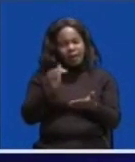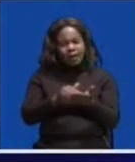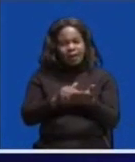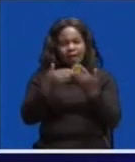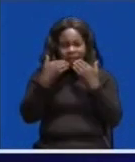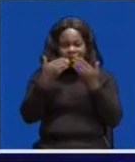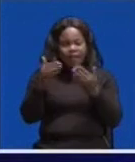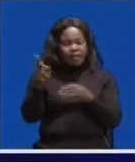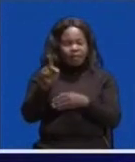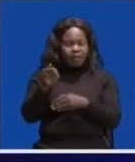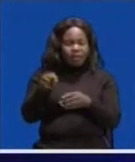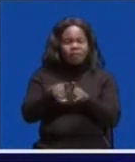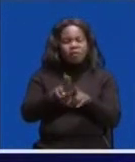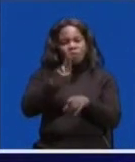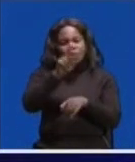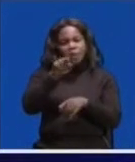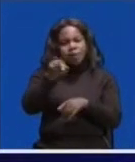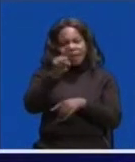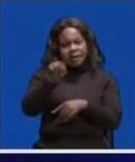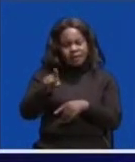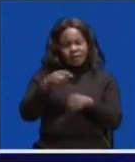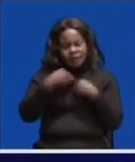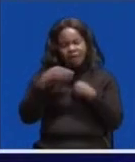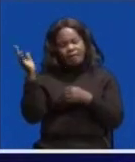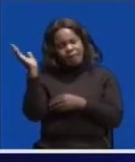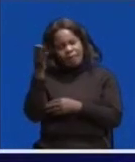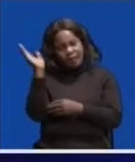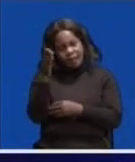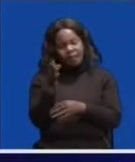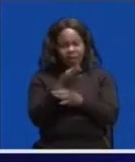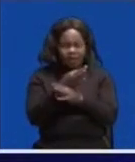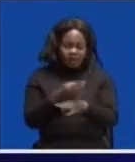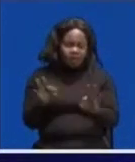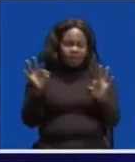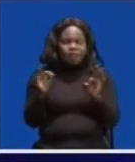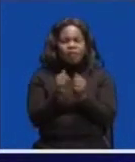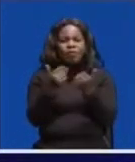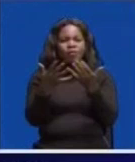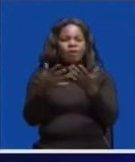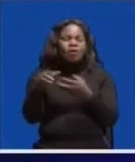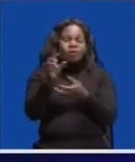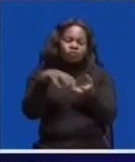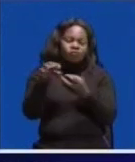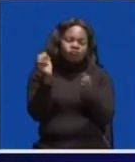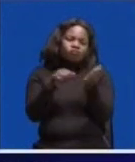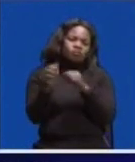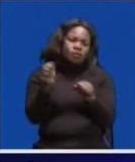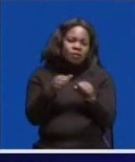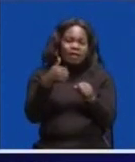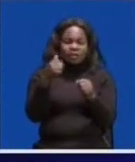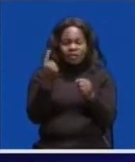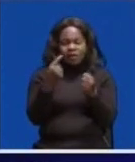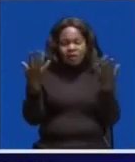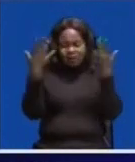thanked the PF and the UPPZ for conducting campaigns that were free of violence. Mr. Katuka, however, expressed sadness